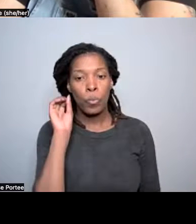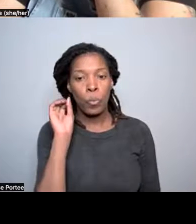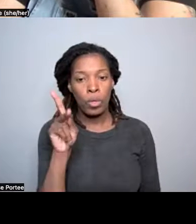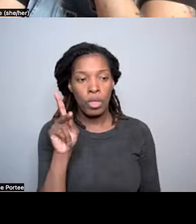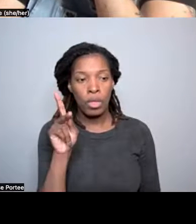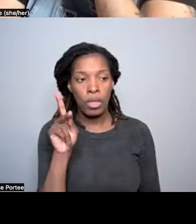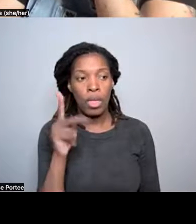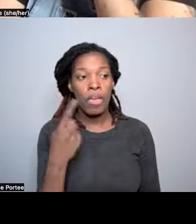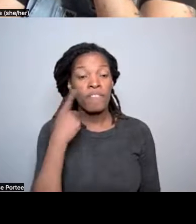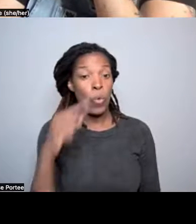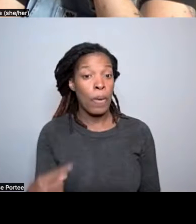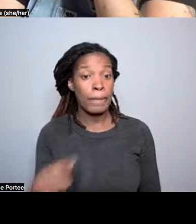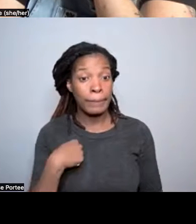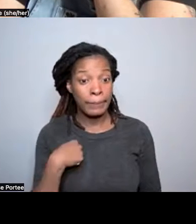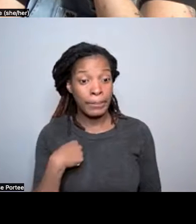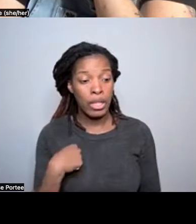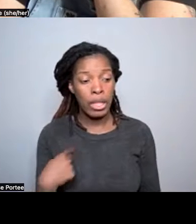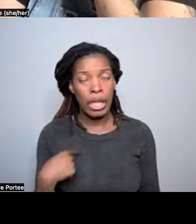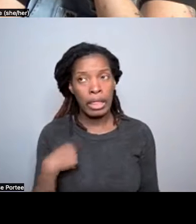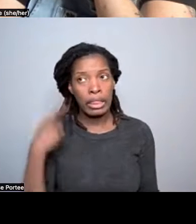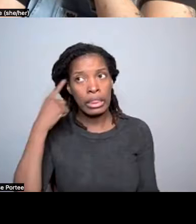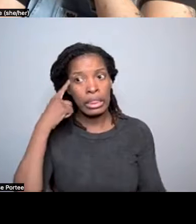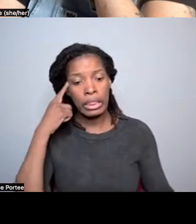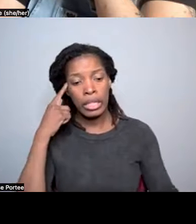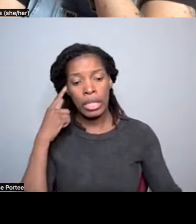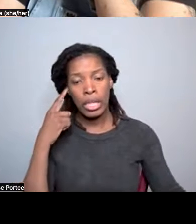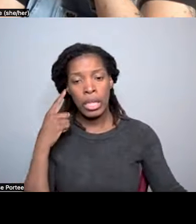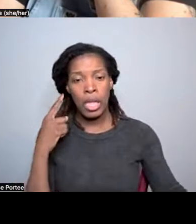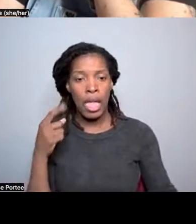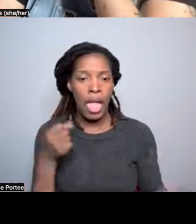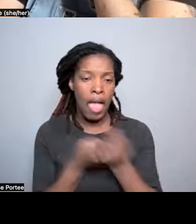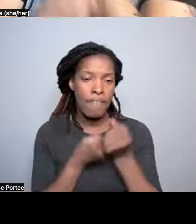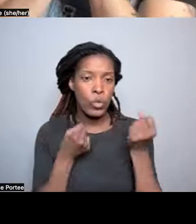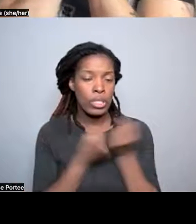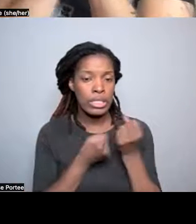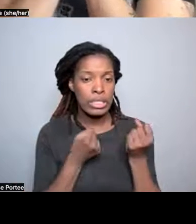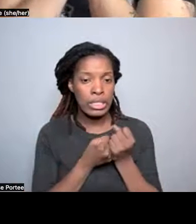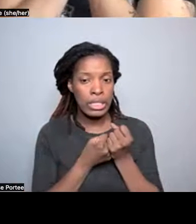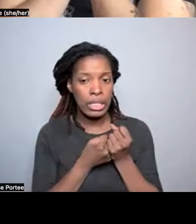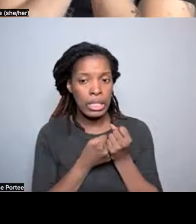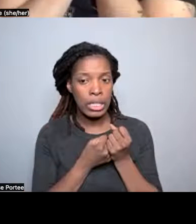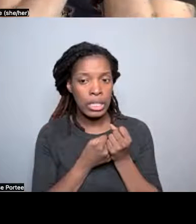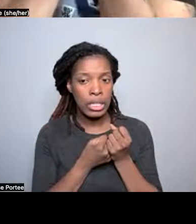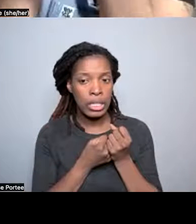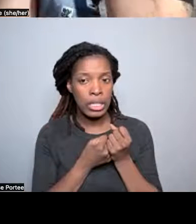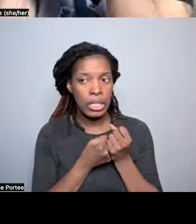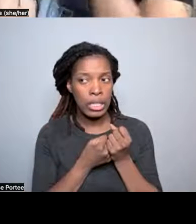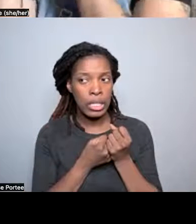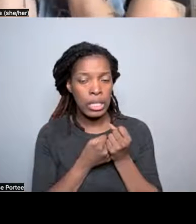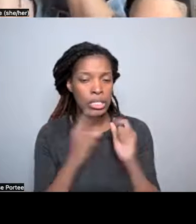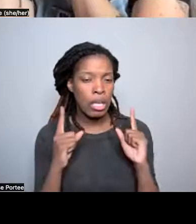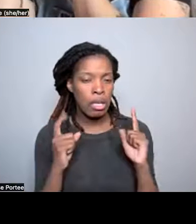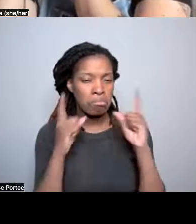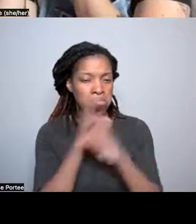For me, I think advocacy is a key component